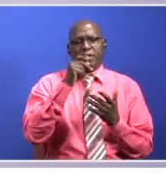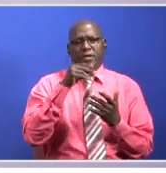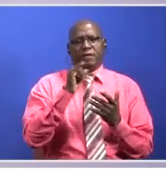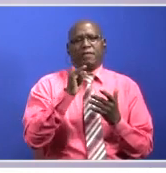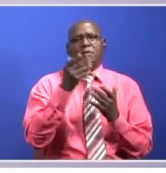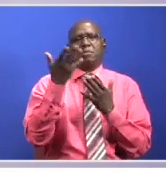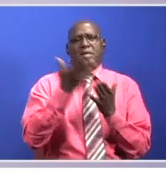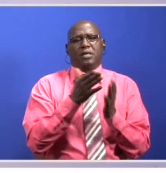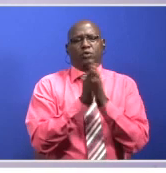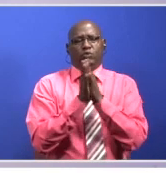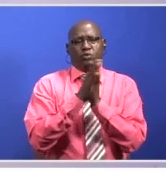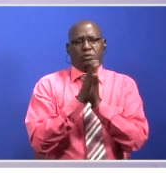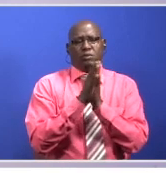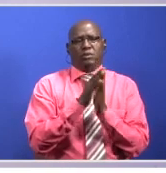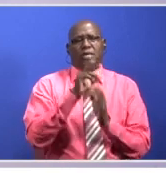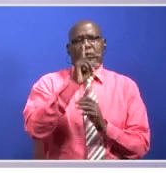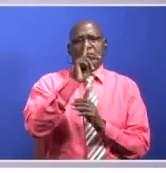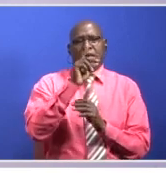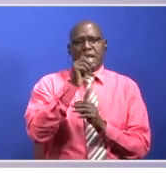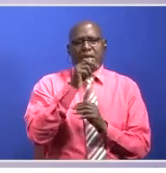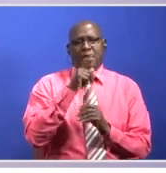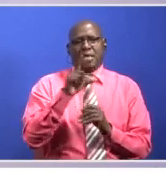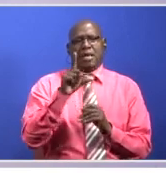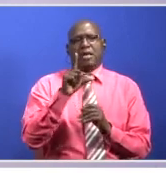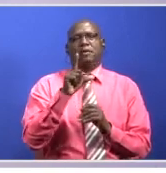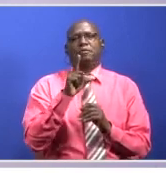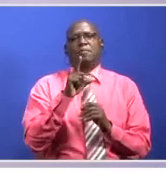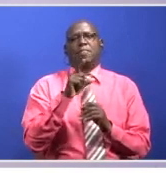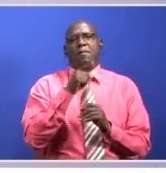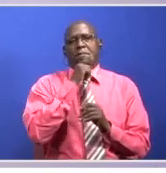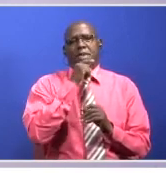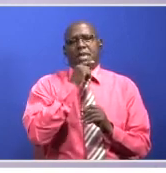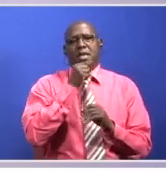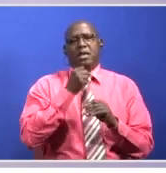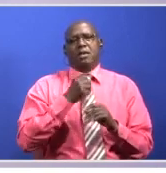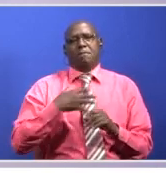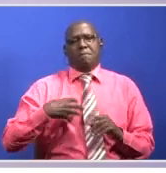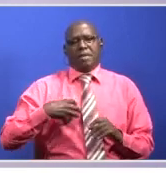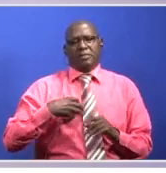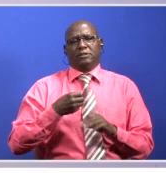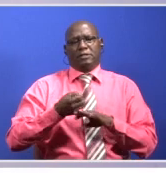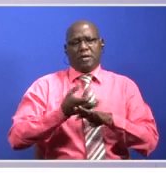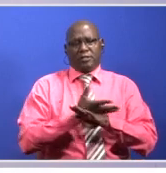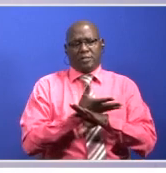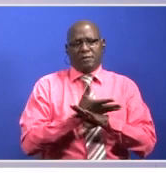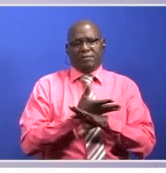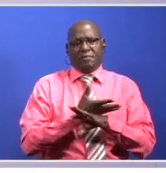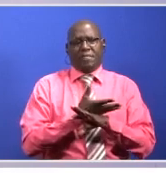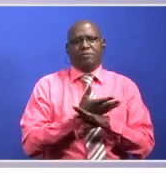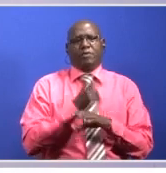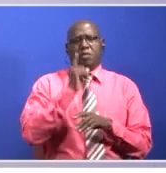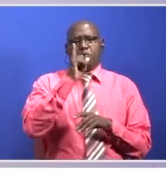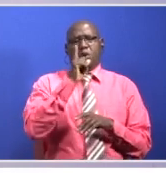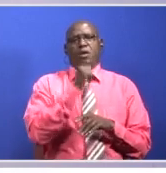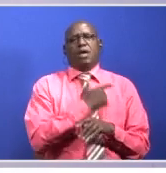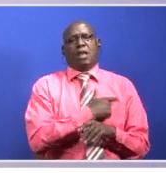of Daniel Thuo Mwanyura, a male breast cancer warrior who was diagnosed with breast cancer late. He is one of the luckiest and